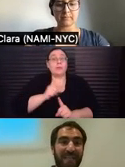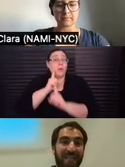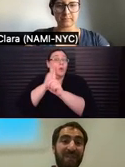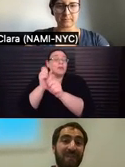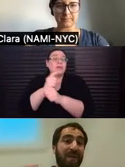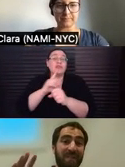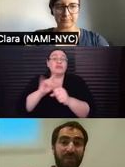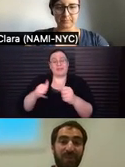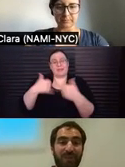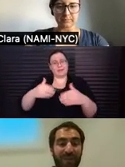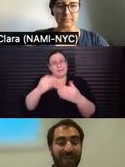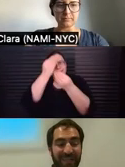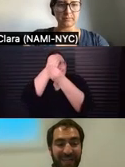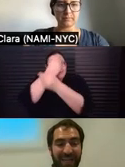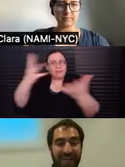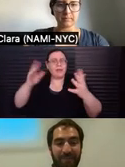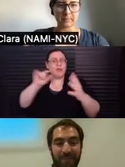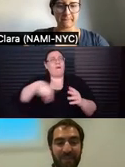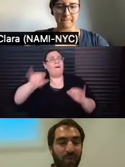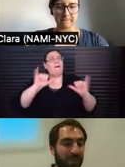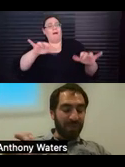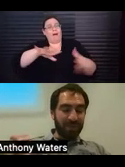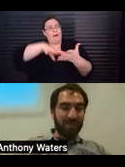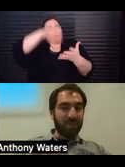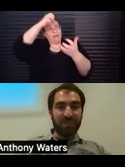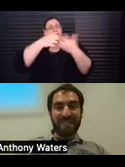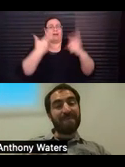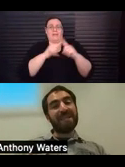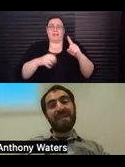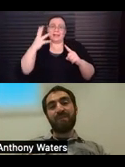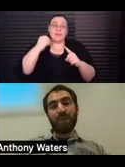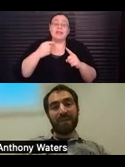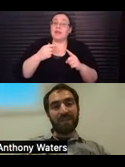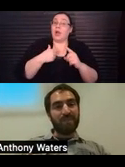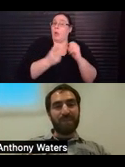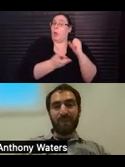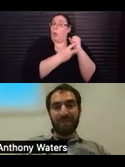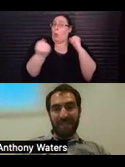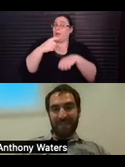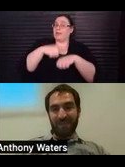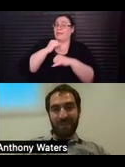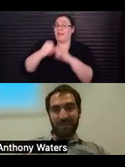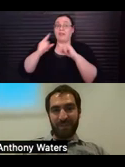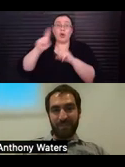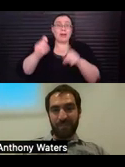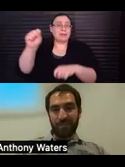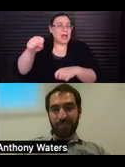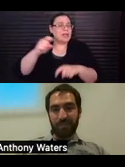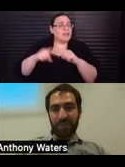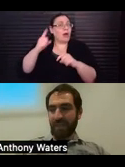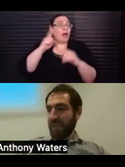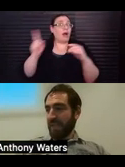and educational as possible for you. And so while we're going to be preserving time at the end for questions, please put them in as you think of them.